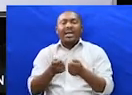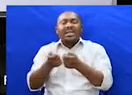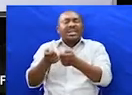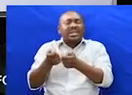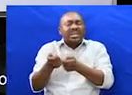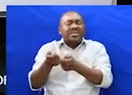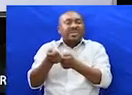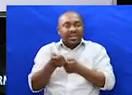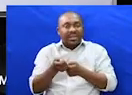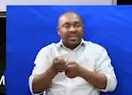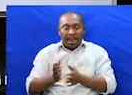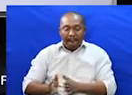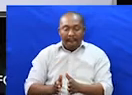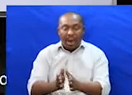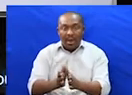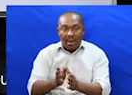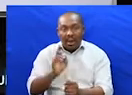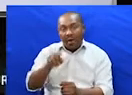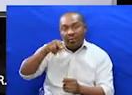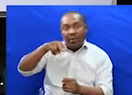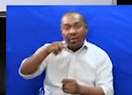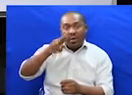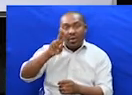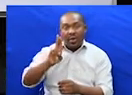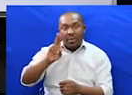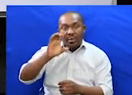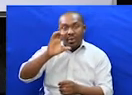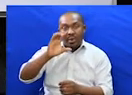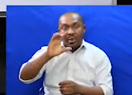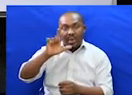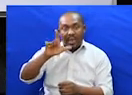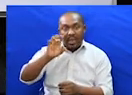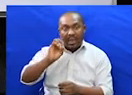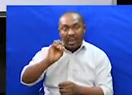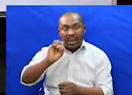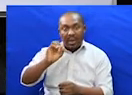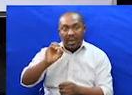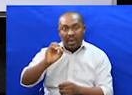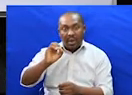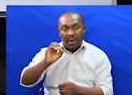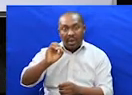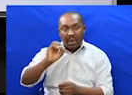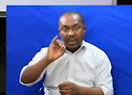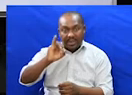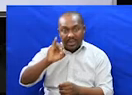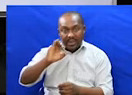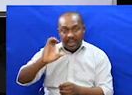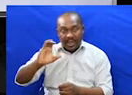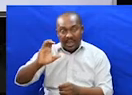model of nucleic acids that we are going later on to see the